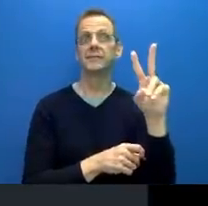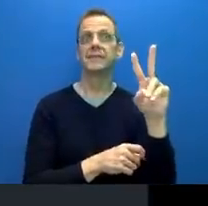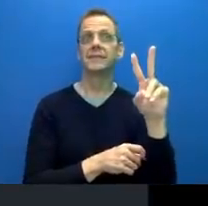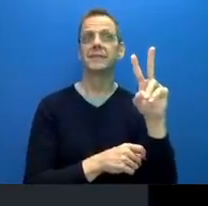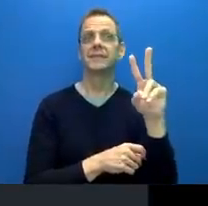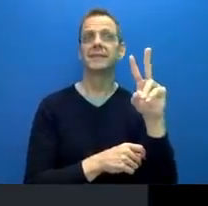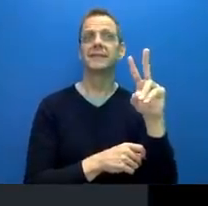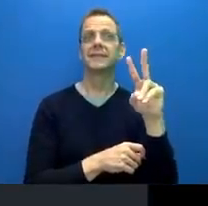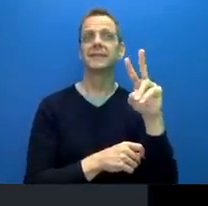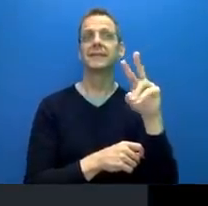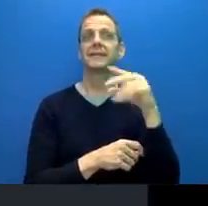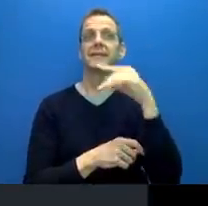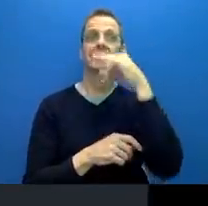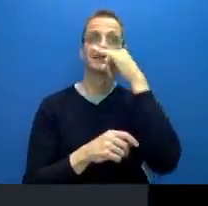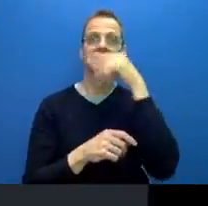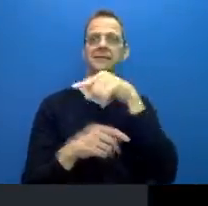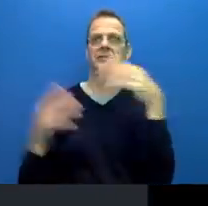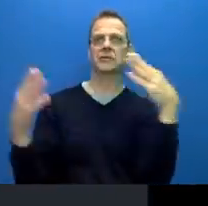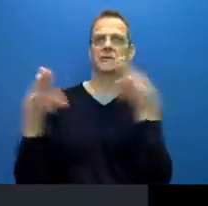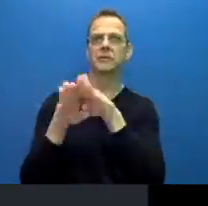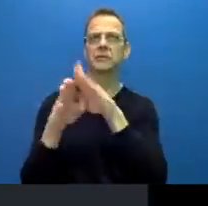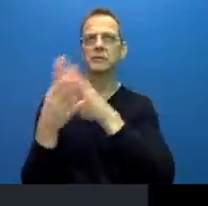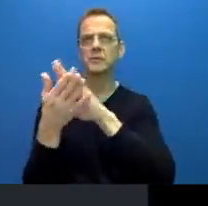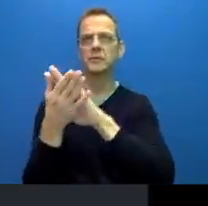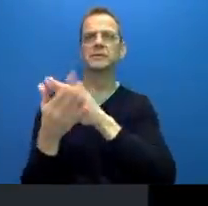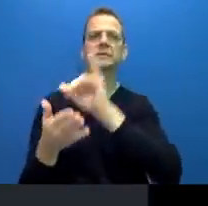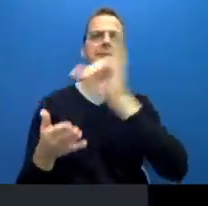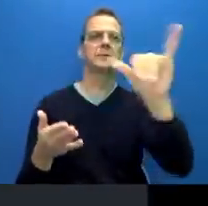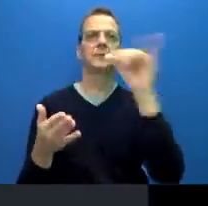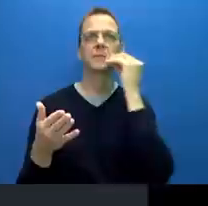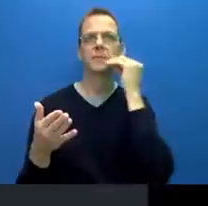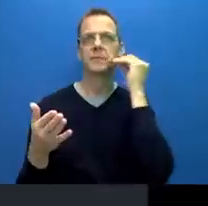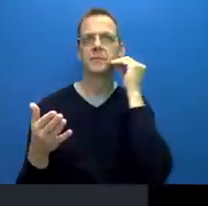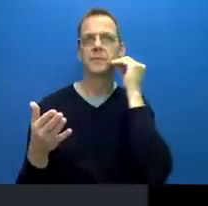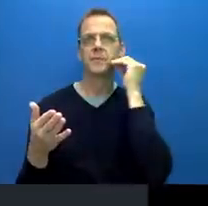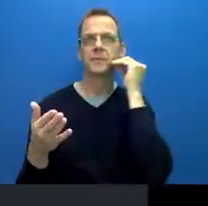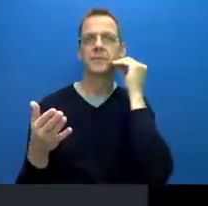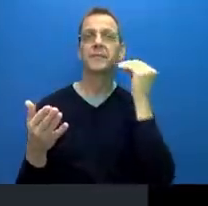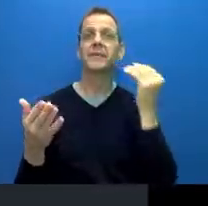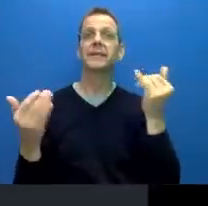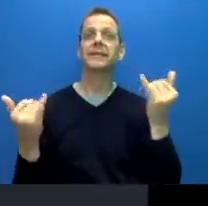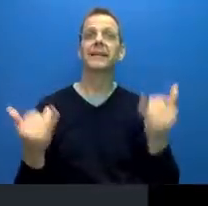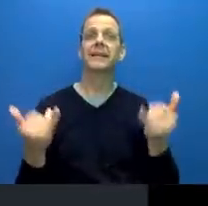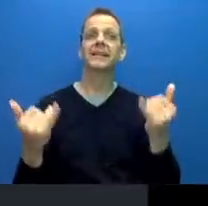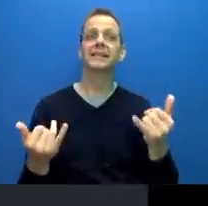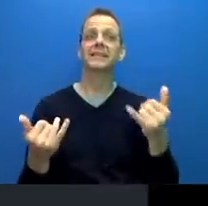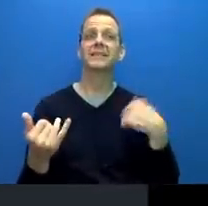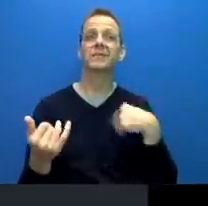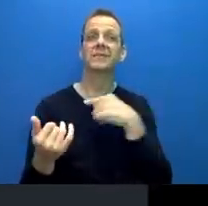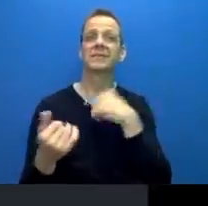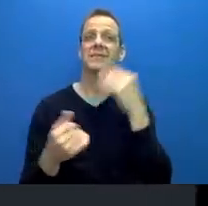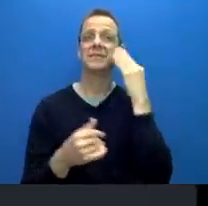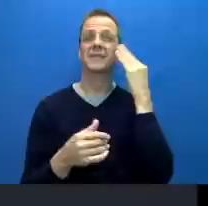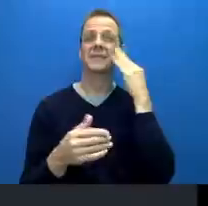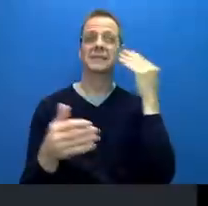there would be a course of action by this government as we are approaching that peak. Next slide,